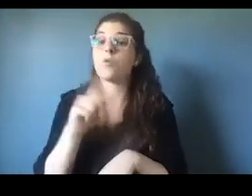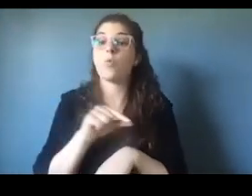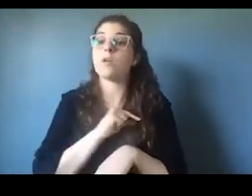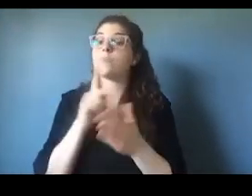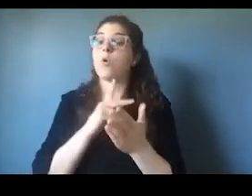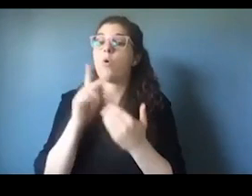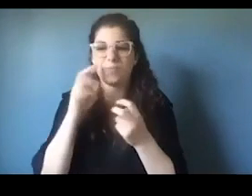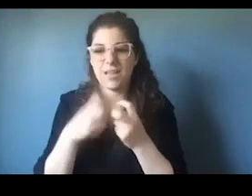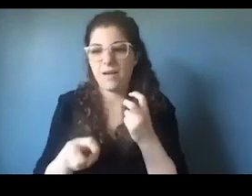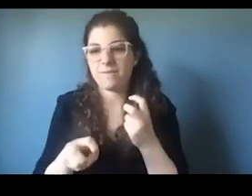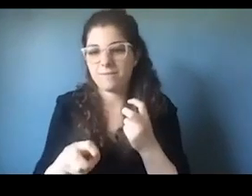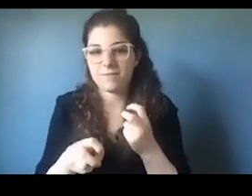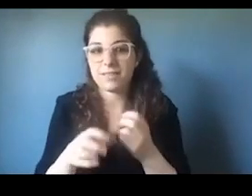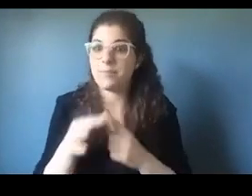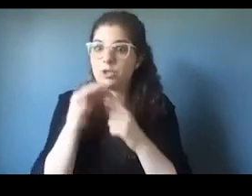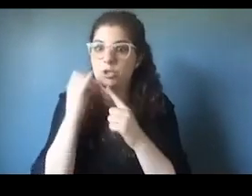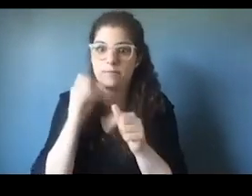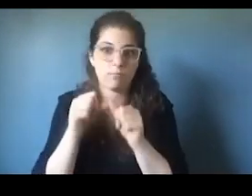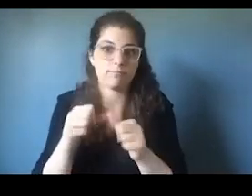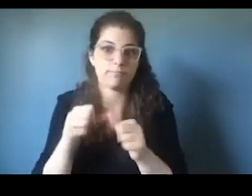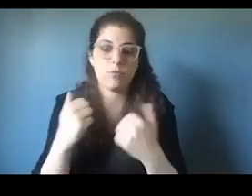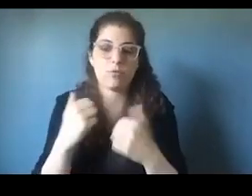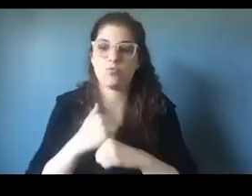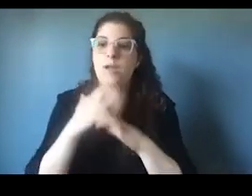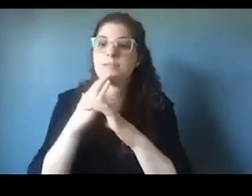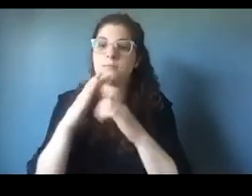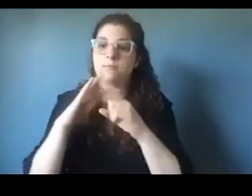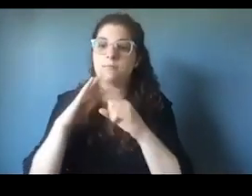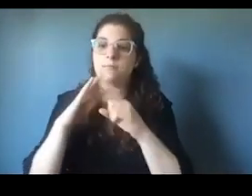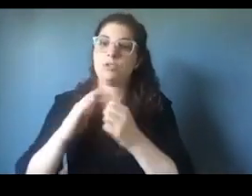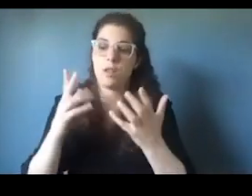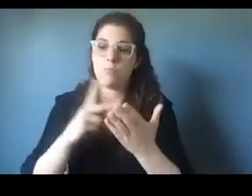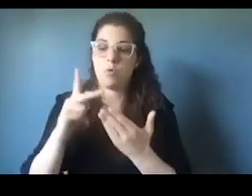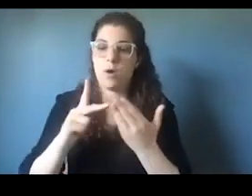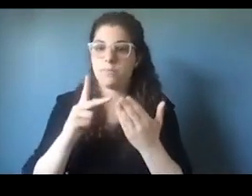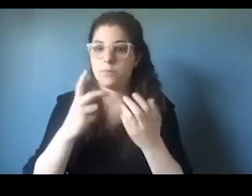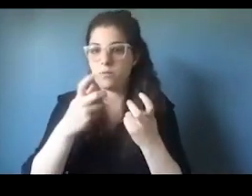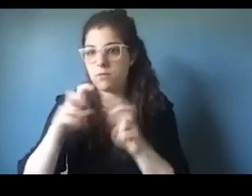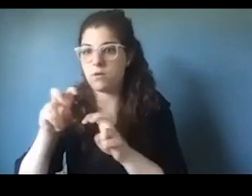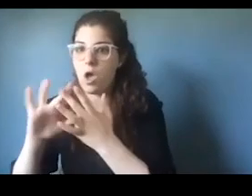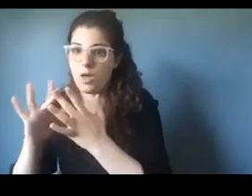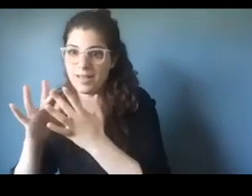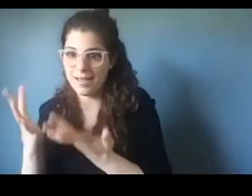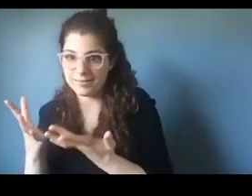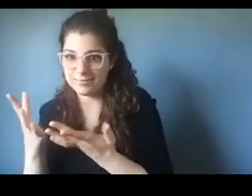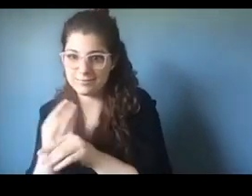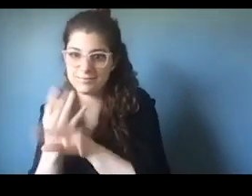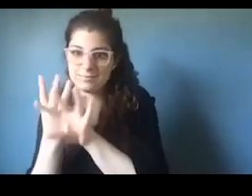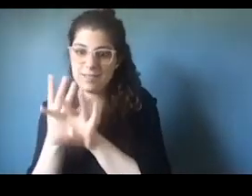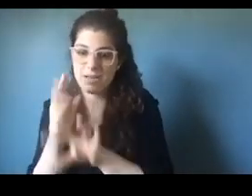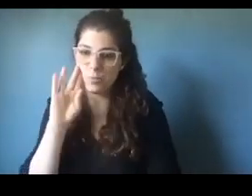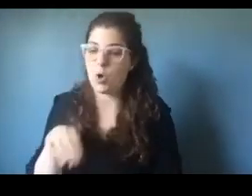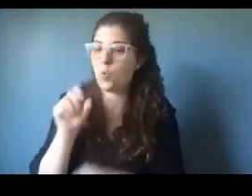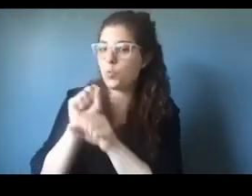tough, especially if the continued health crisis pushes a lot of those programs online, where we know that, you know, workers